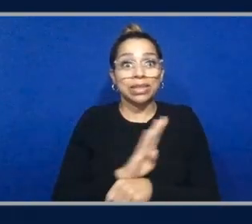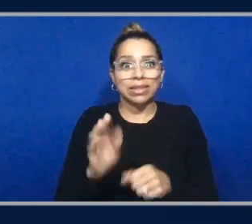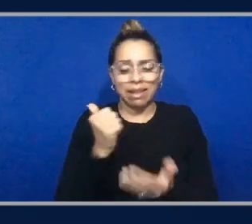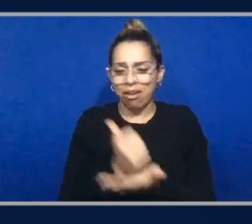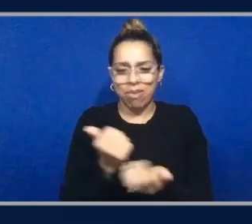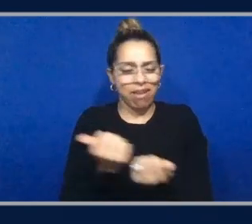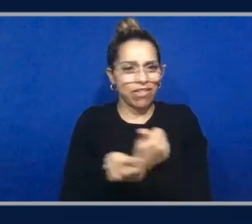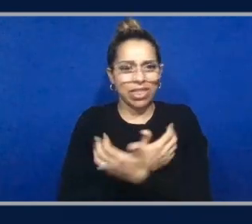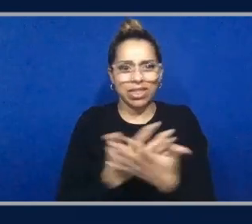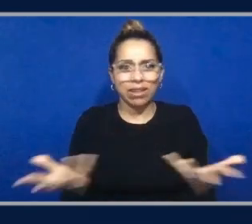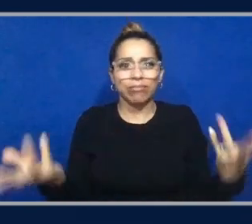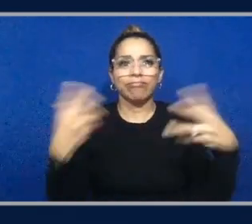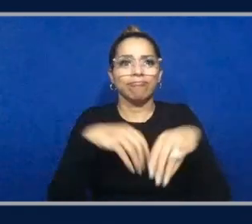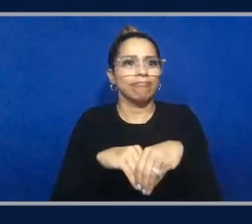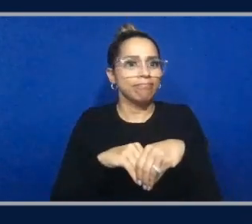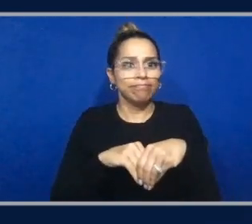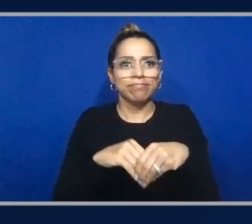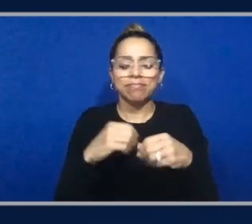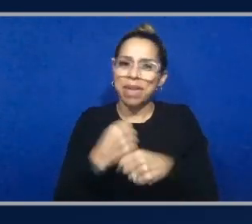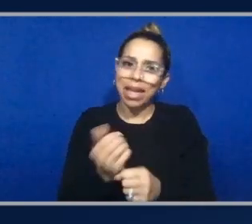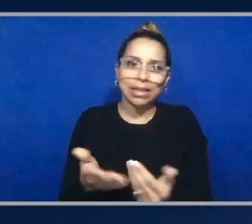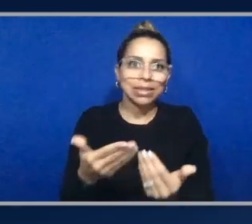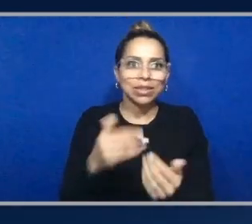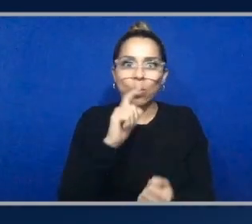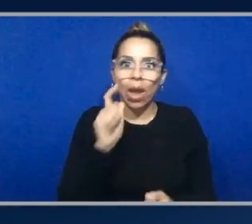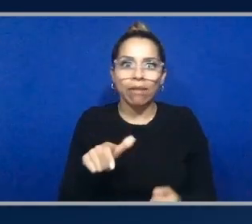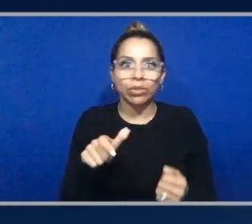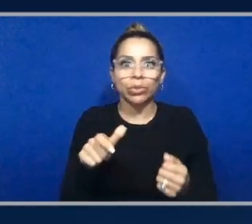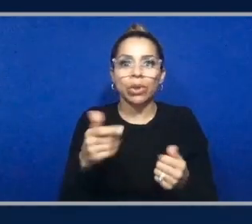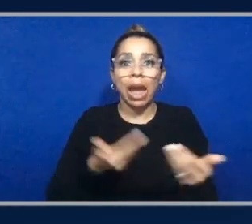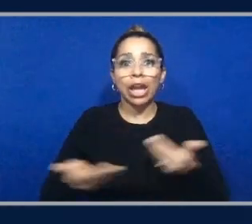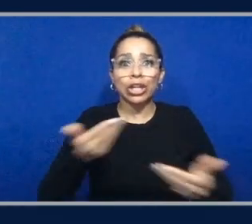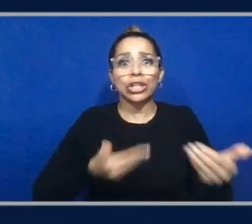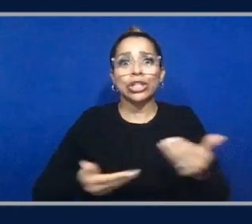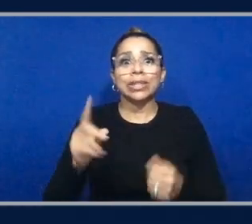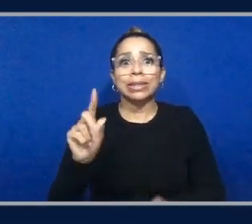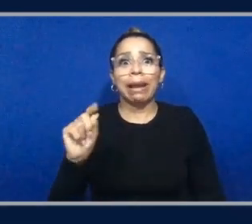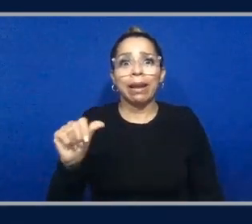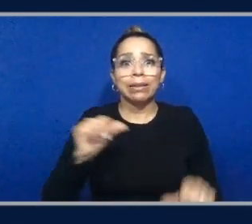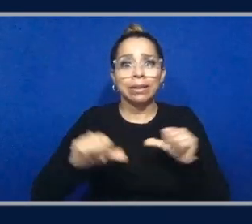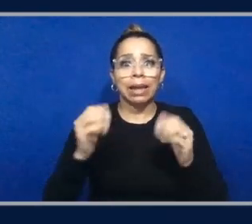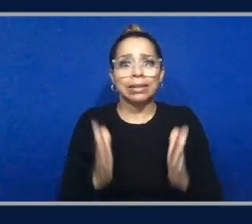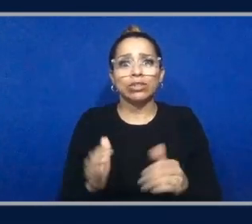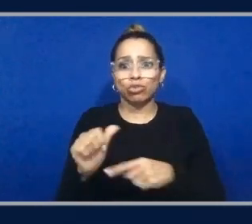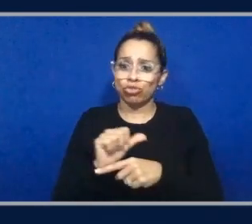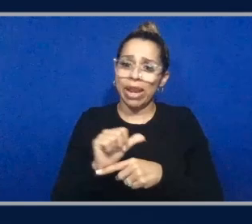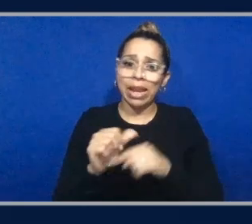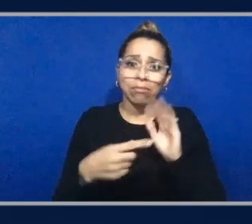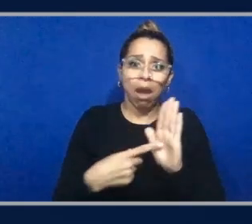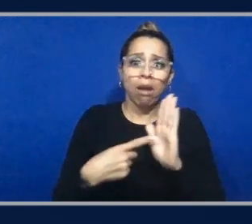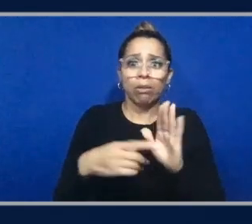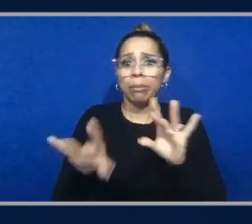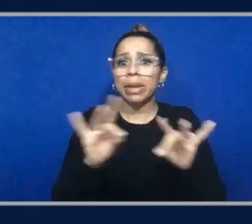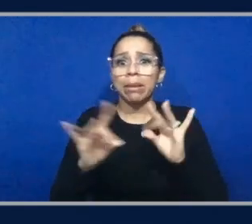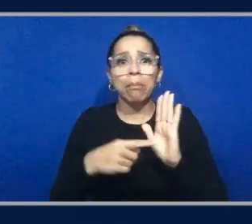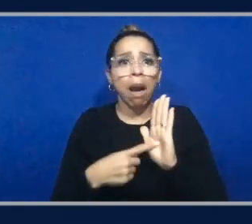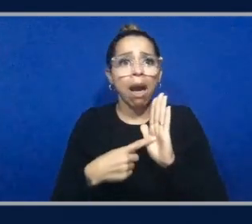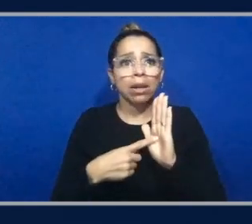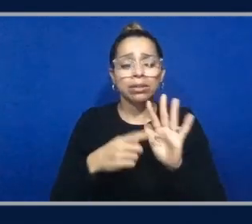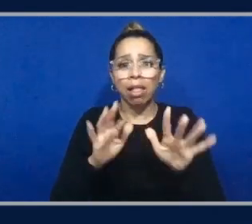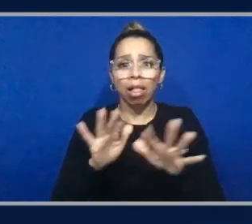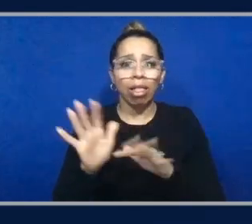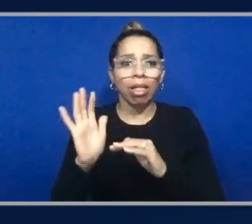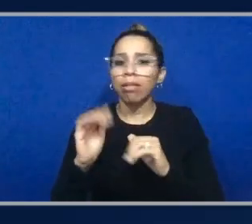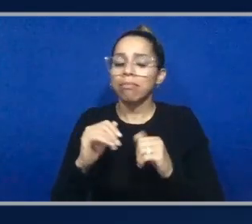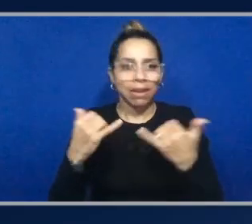data scientists to train models and pick models and do this. And now these new features you're talking about are taking it